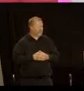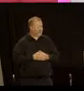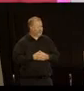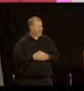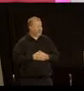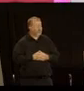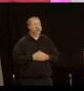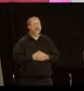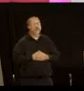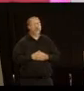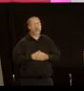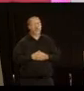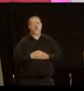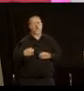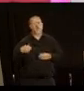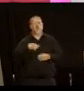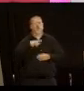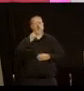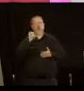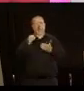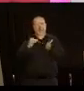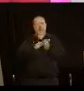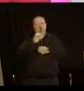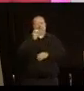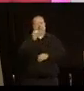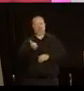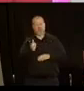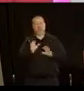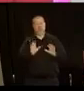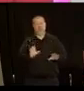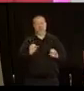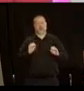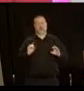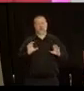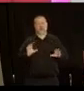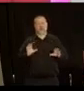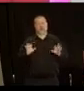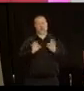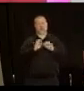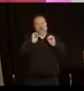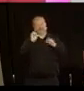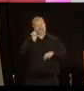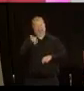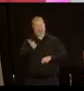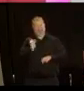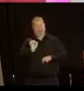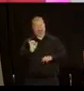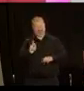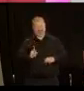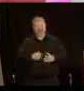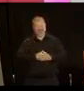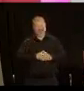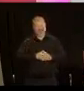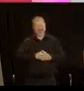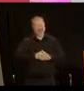And like I said, we're going to redo this tomorrow, so be surprised.